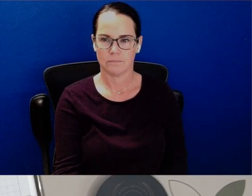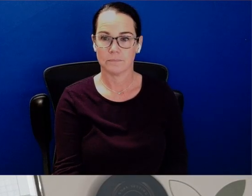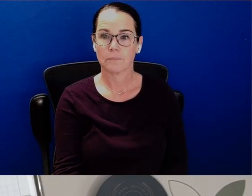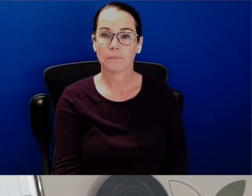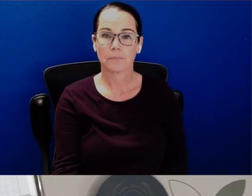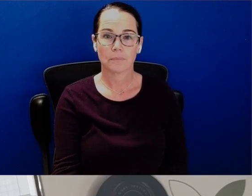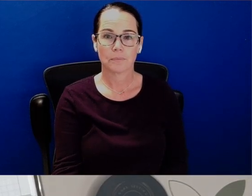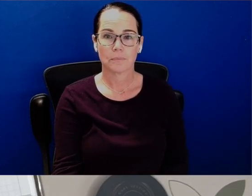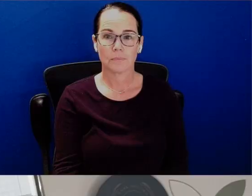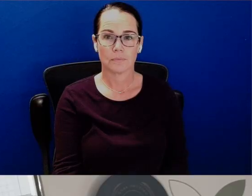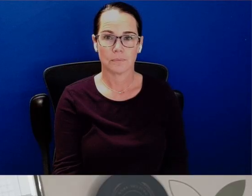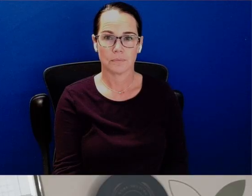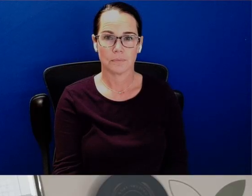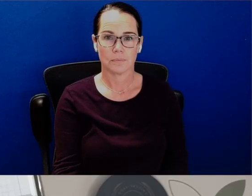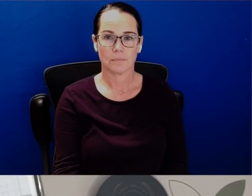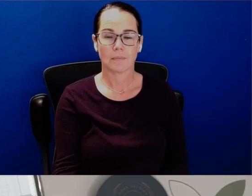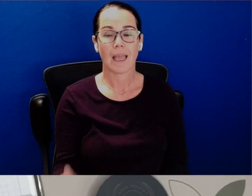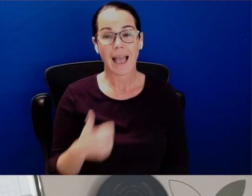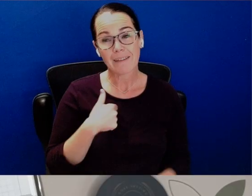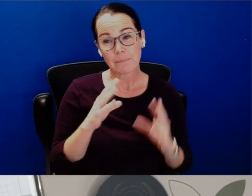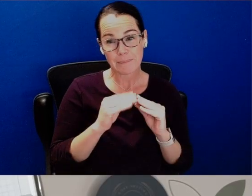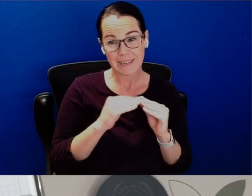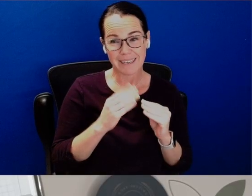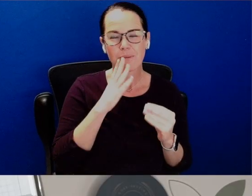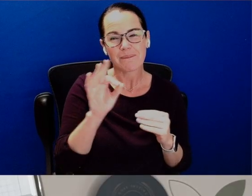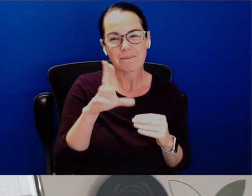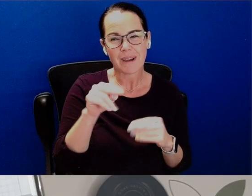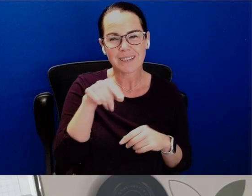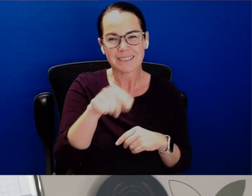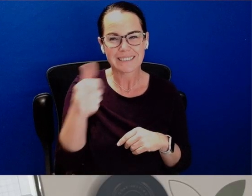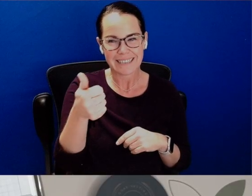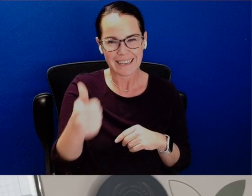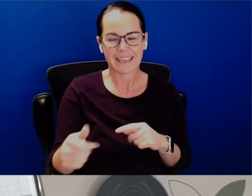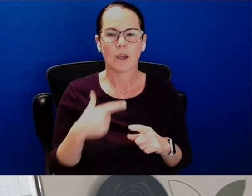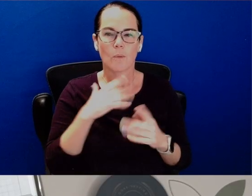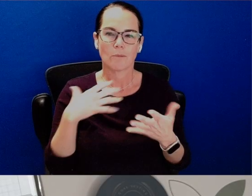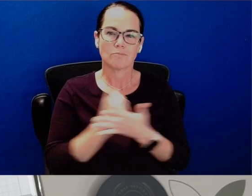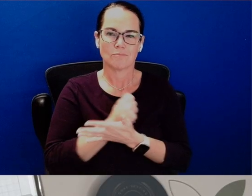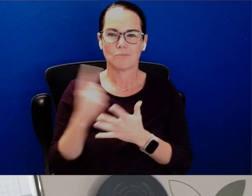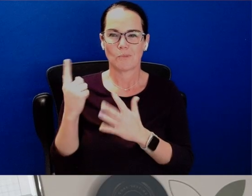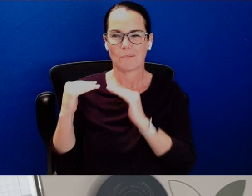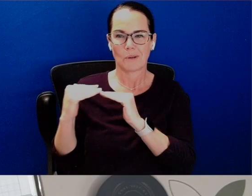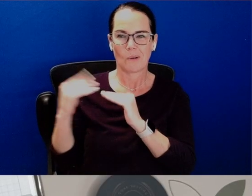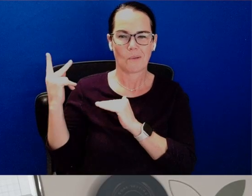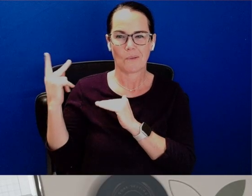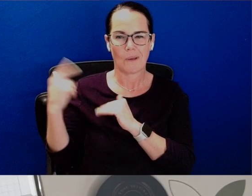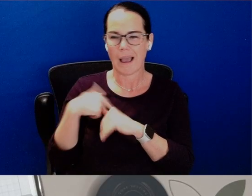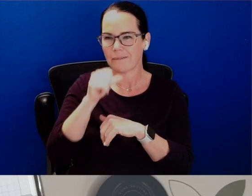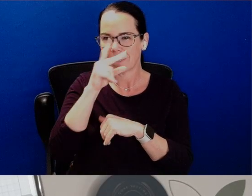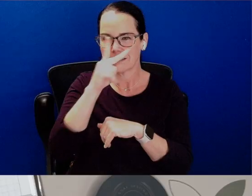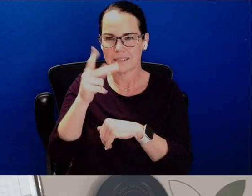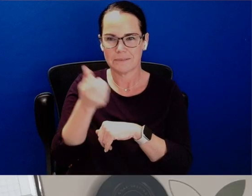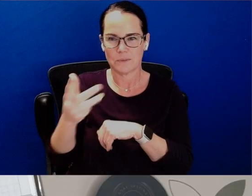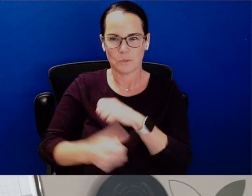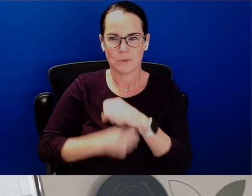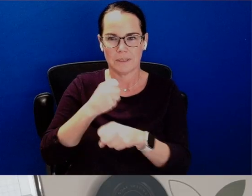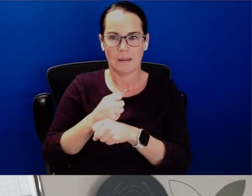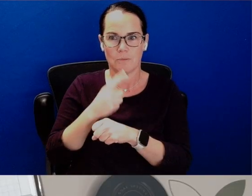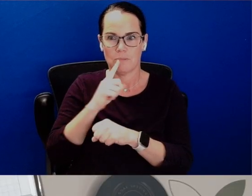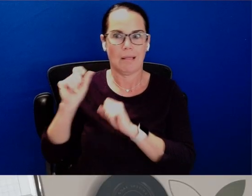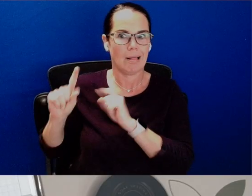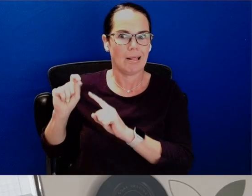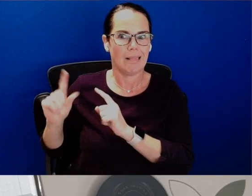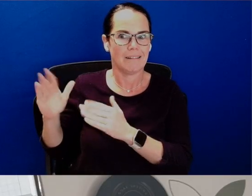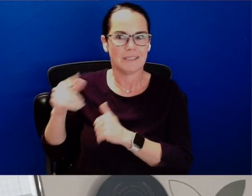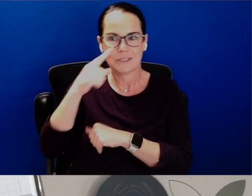Yeah, so I have a fun meeting at 10. I get to catch up with a colleague of mine that I haven't seen in a couple of years and ask